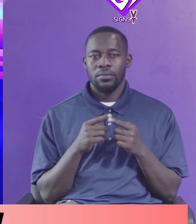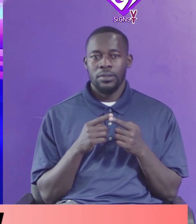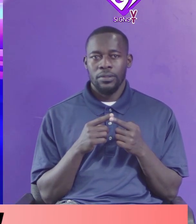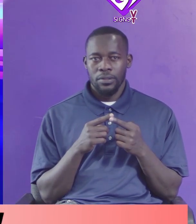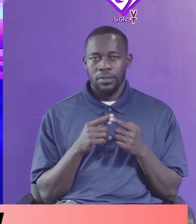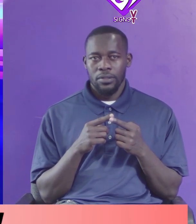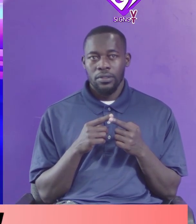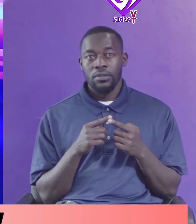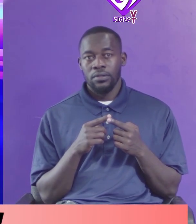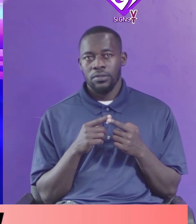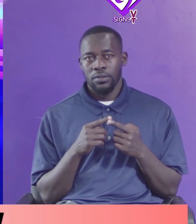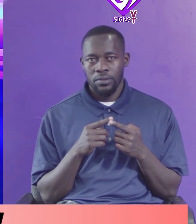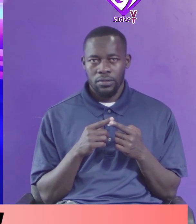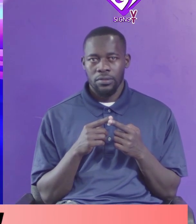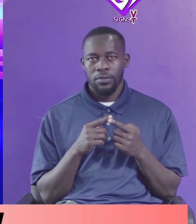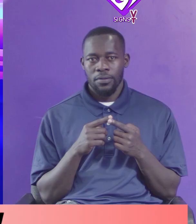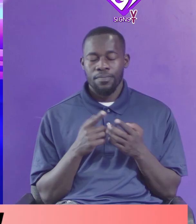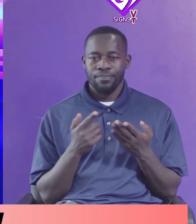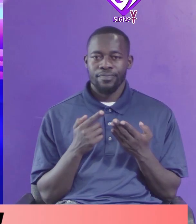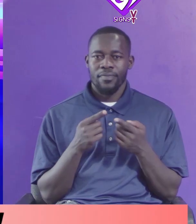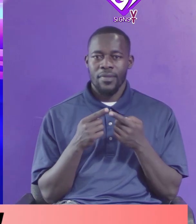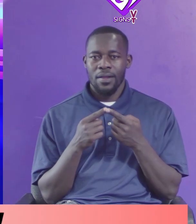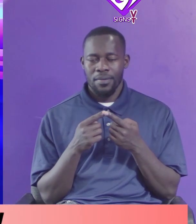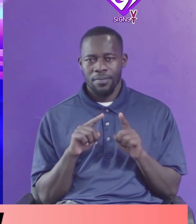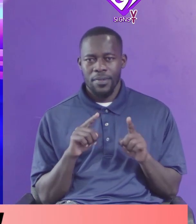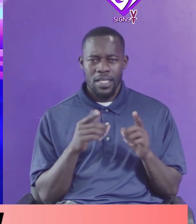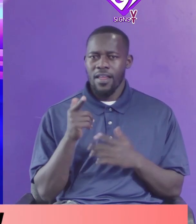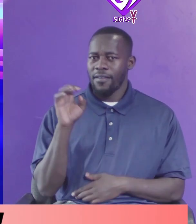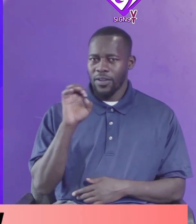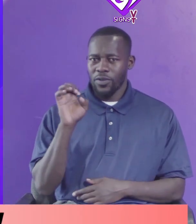from Everton losing will be Liverpool. Interestingly,